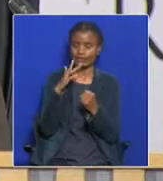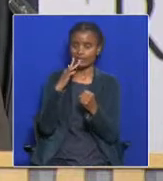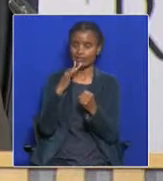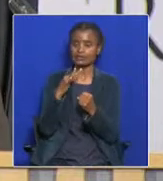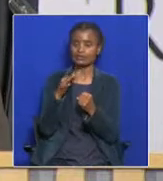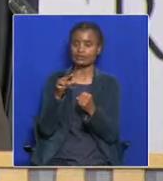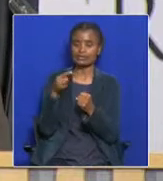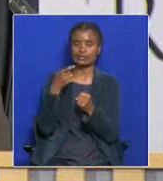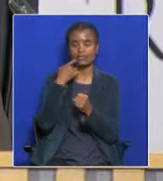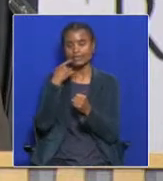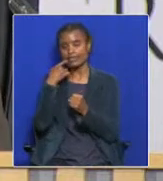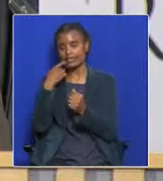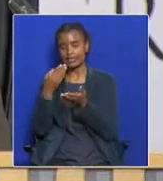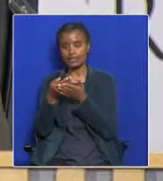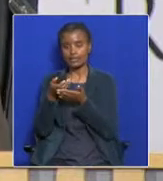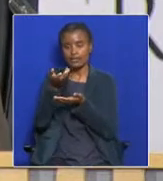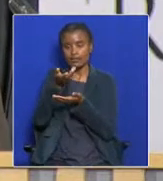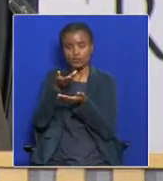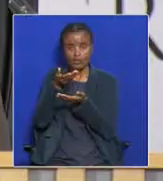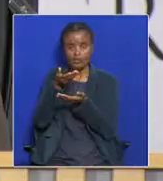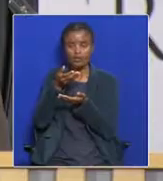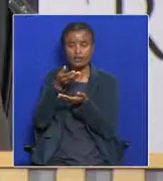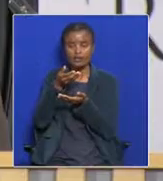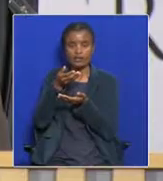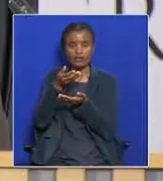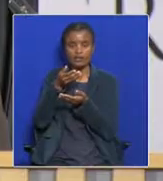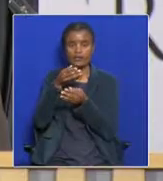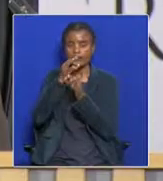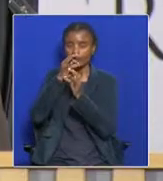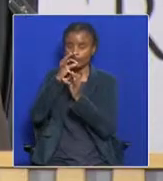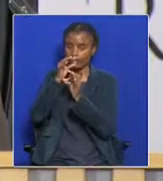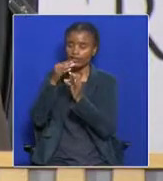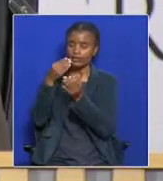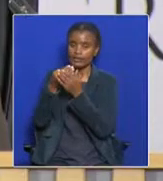it and it can be used for sniffing. It's much more